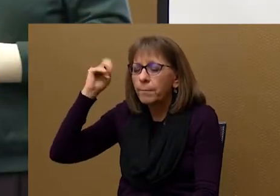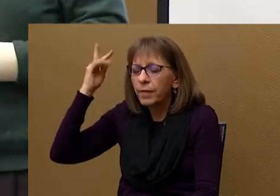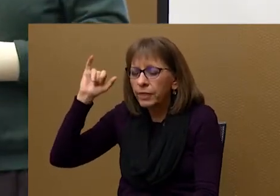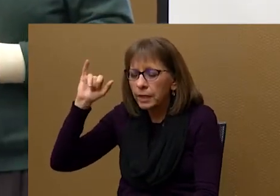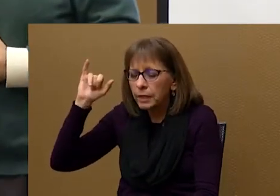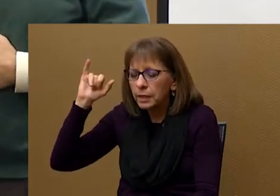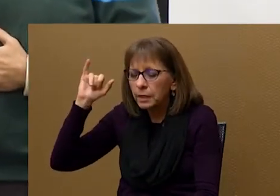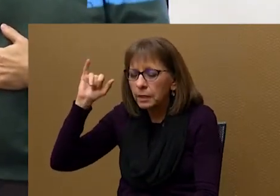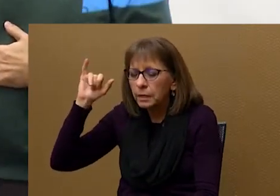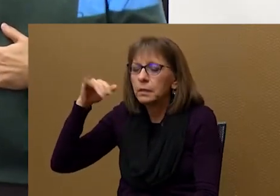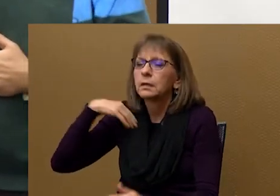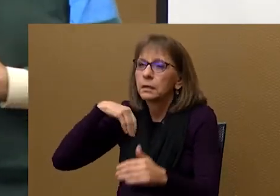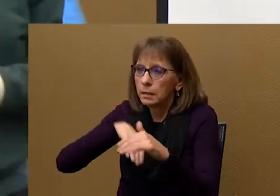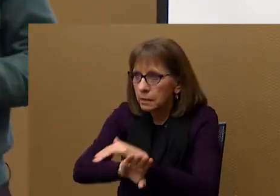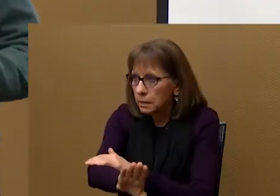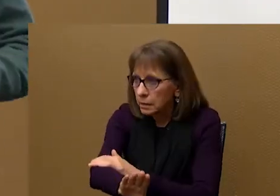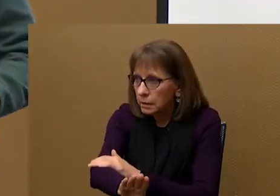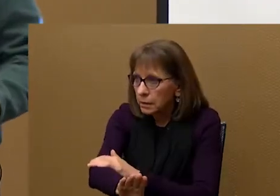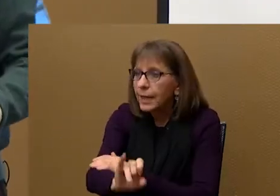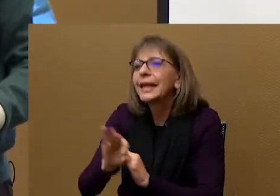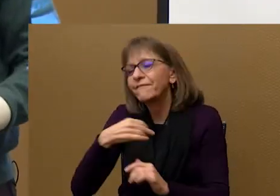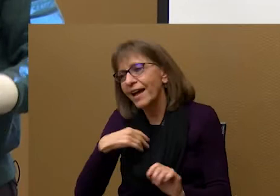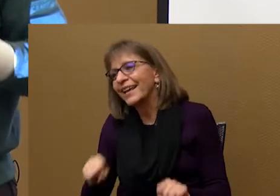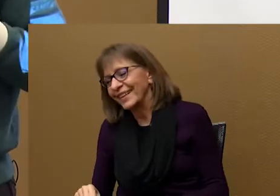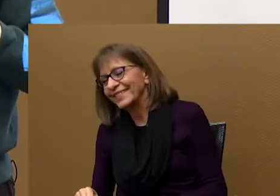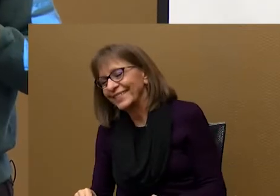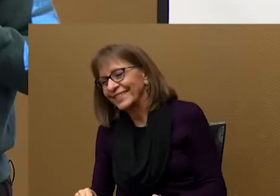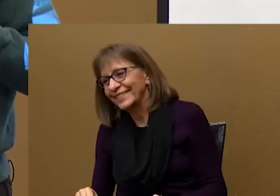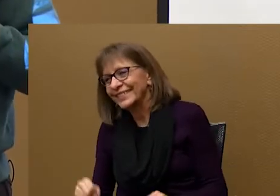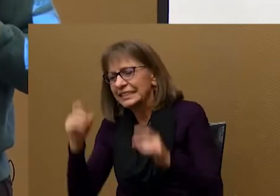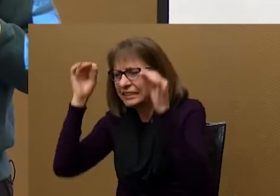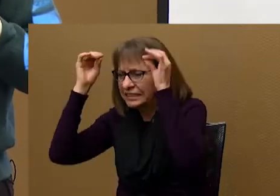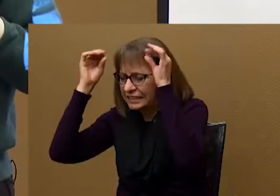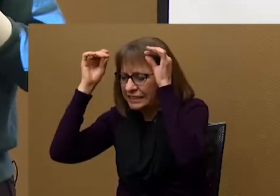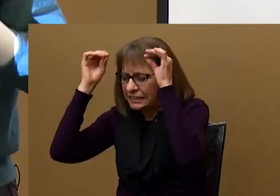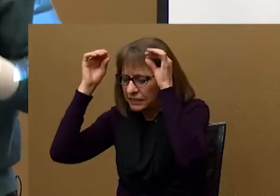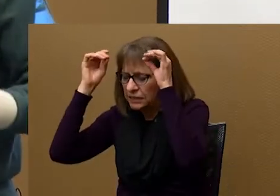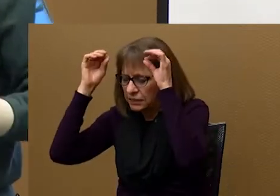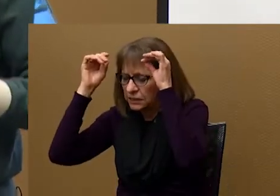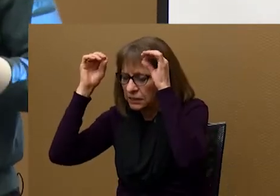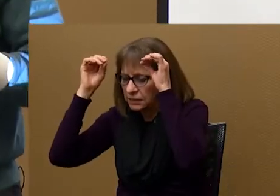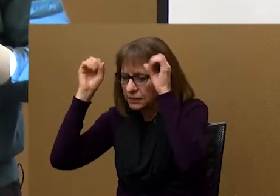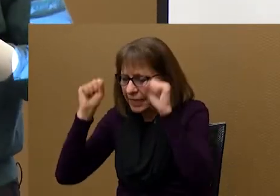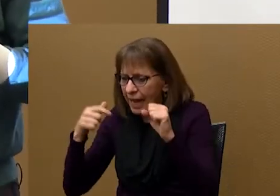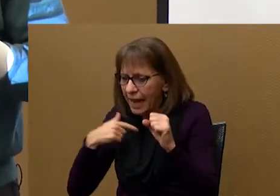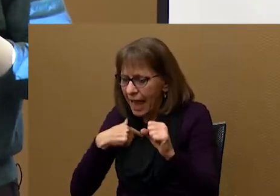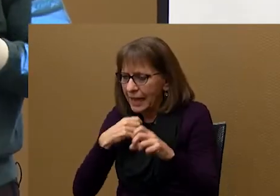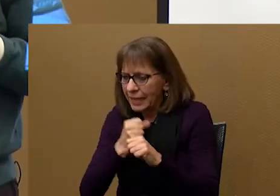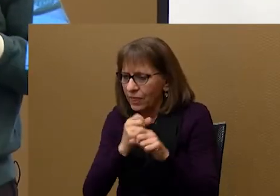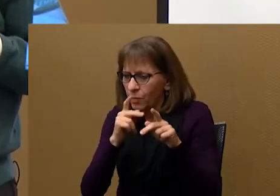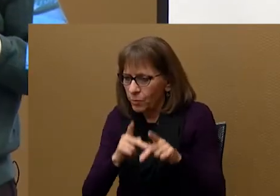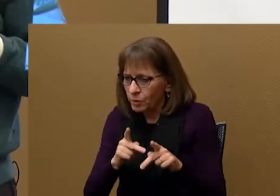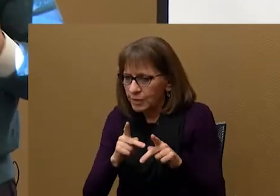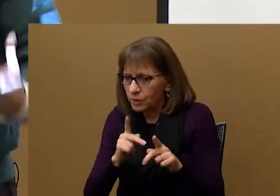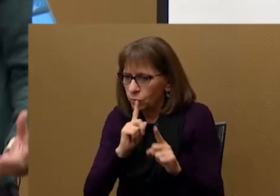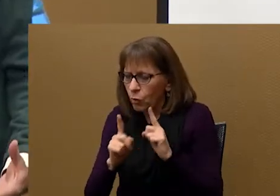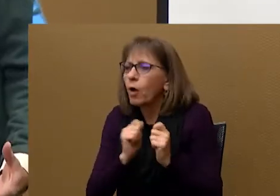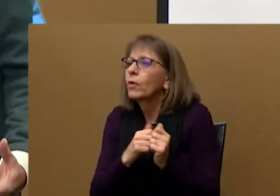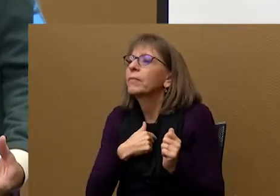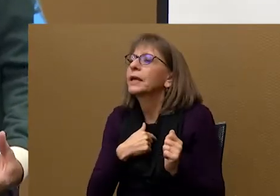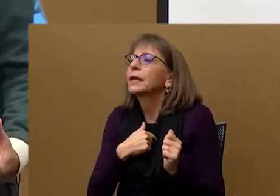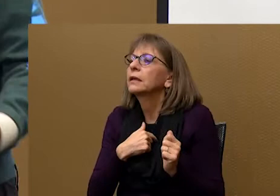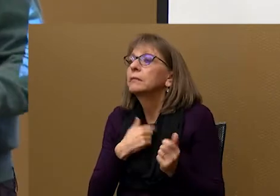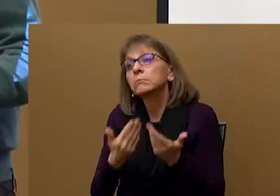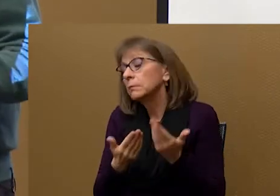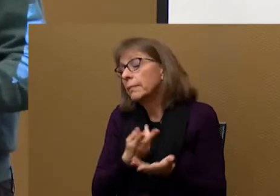there and, if I can, I'm thinking, can I get this person to have a conversation with me? Maybe I